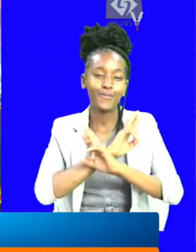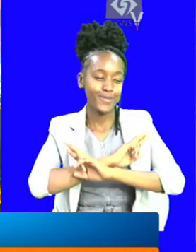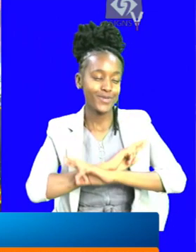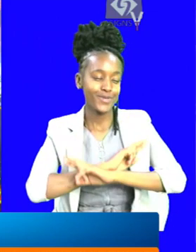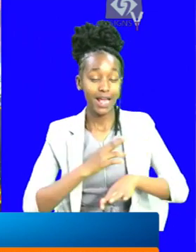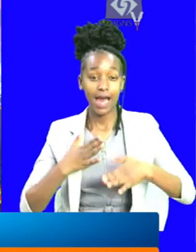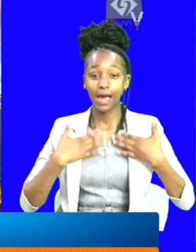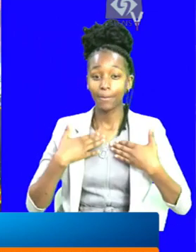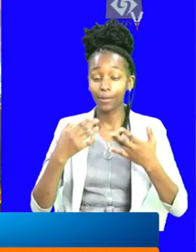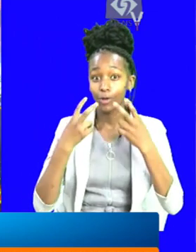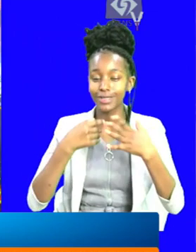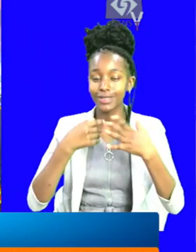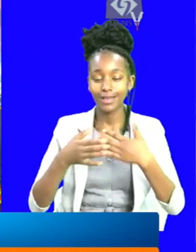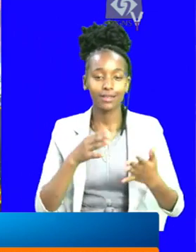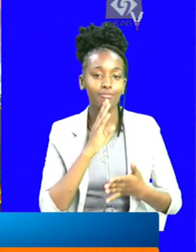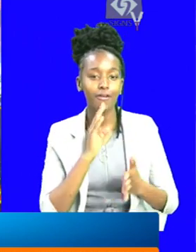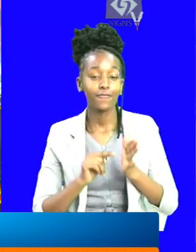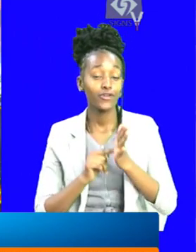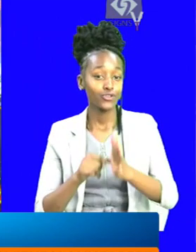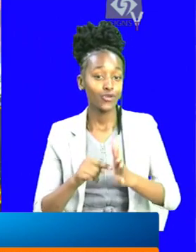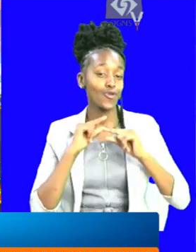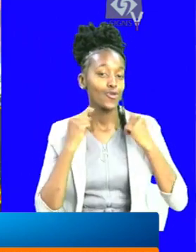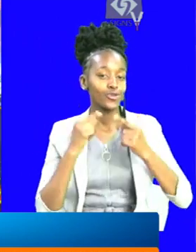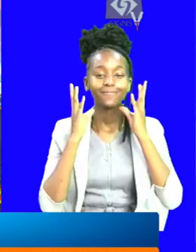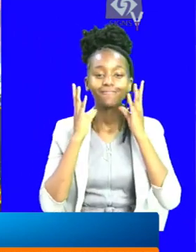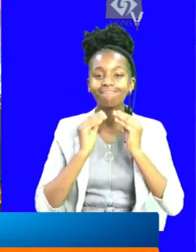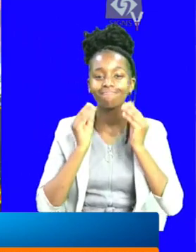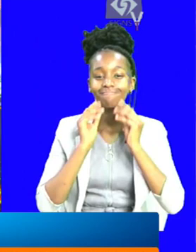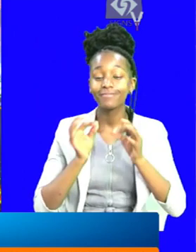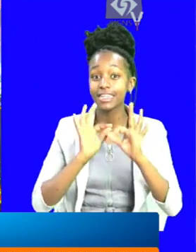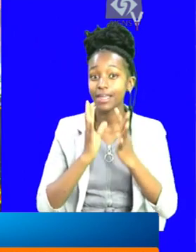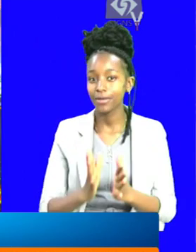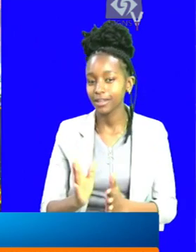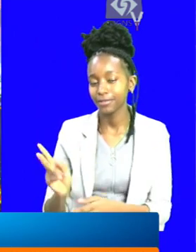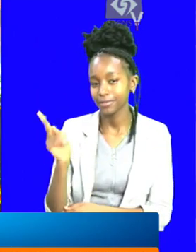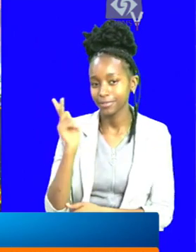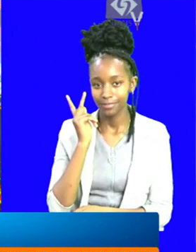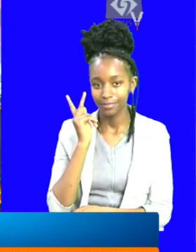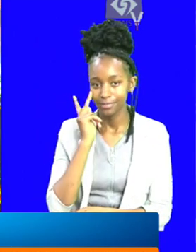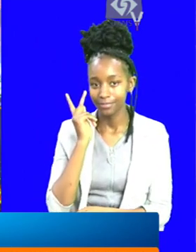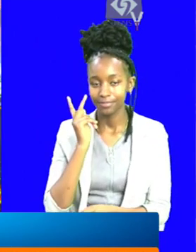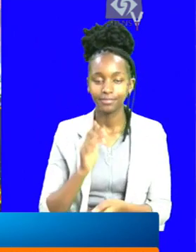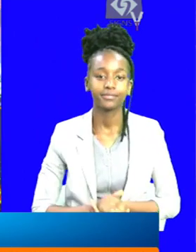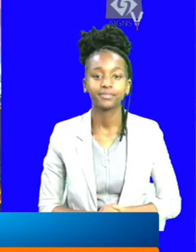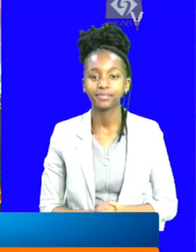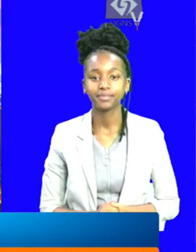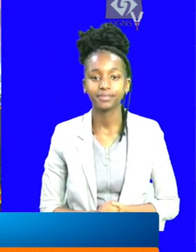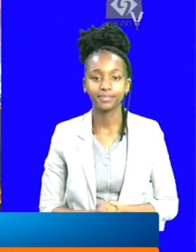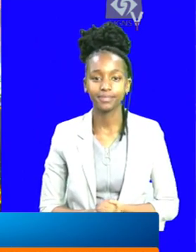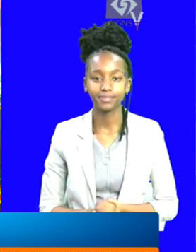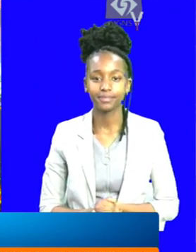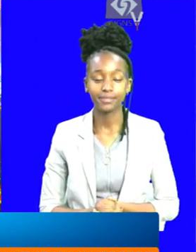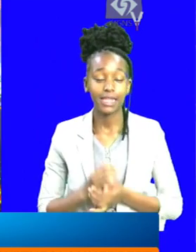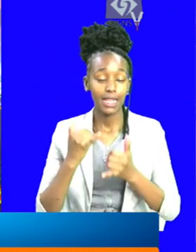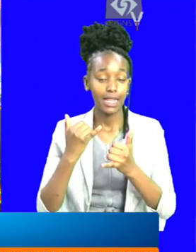that break. Glad you're still watching Science Breakfast with me, Alan HERBERT. And the sign language interpreter this morning is Esther Kendi.